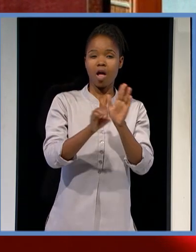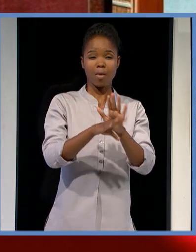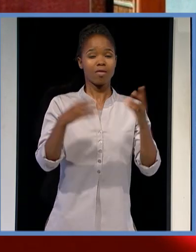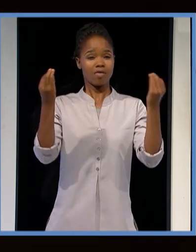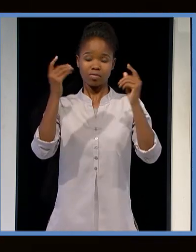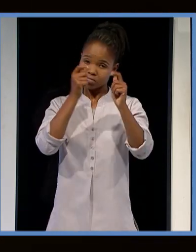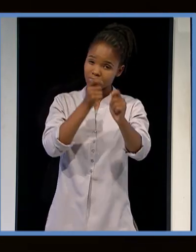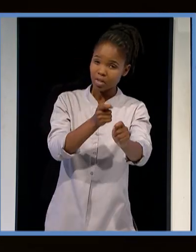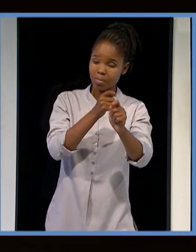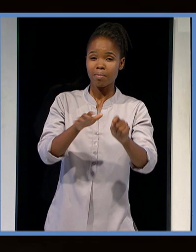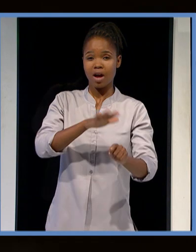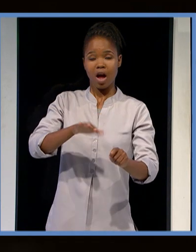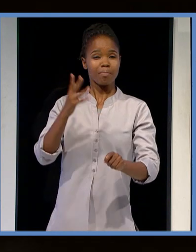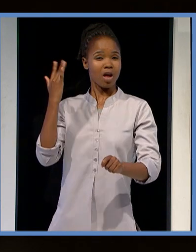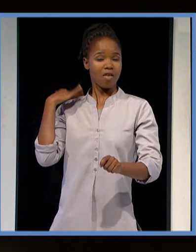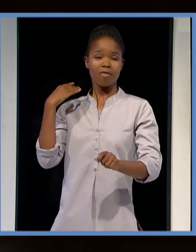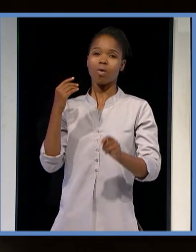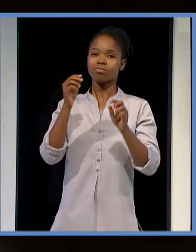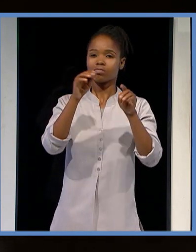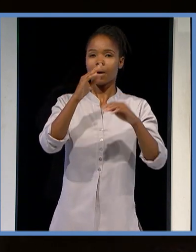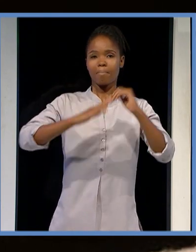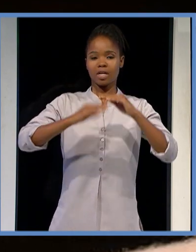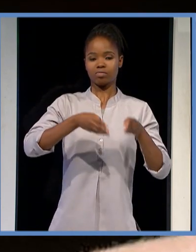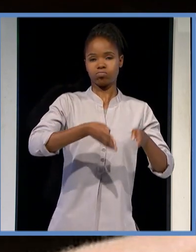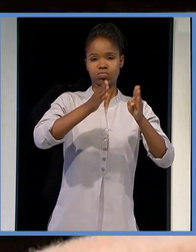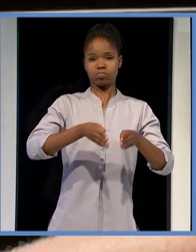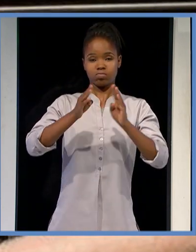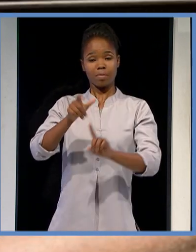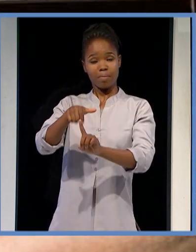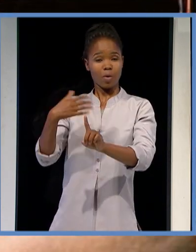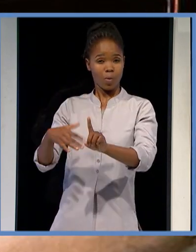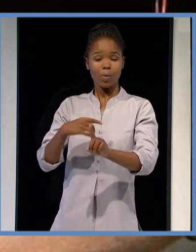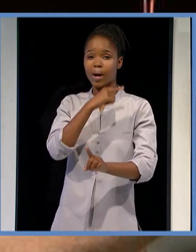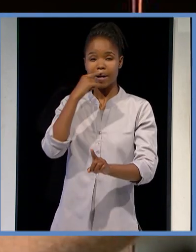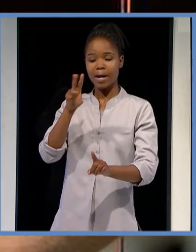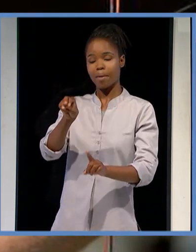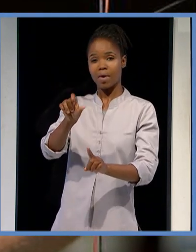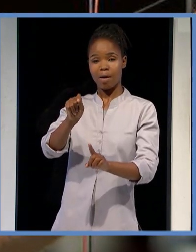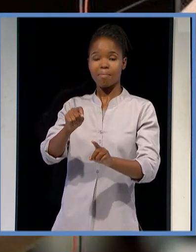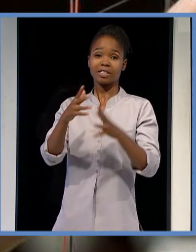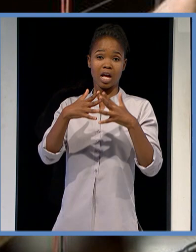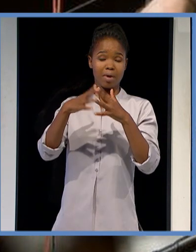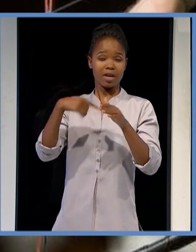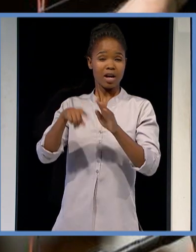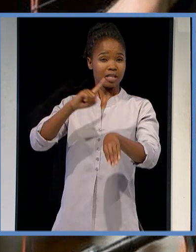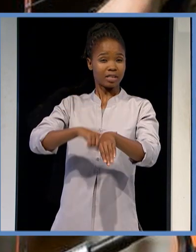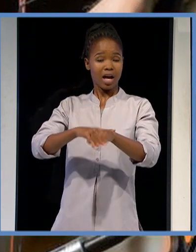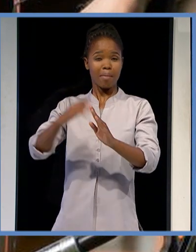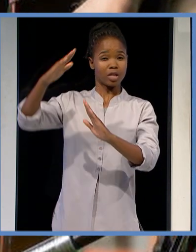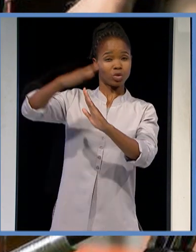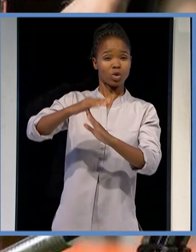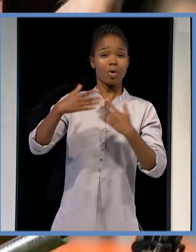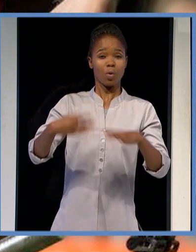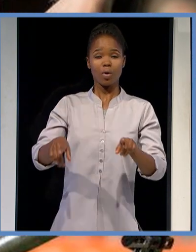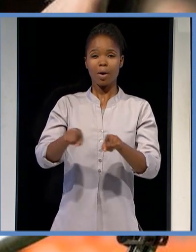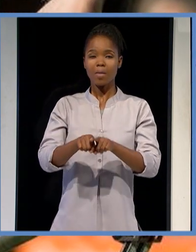Tokyo landmarks. The latest, the incredible Matt Stutzman, the American record breaker known as